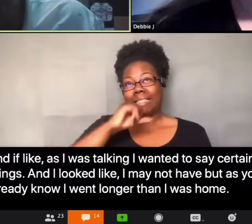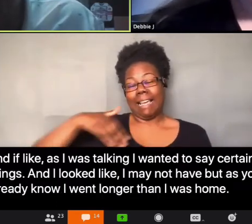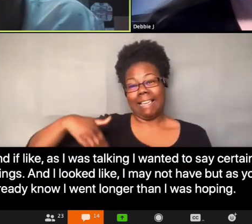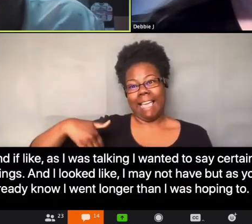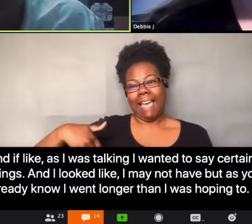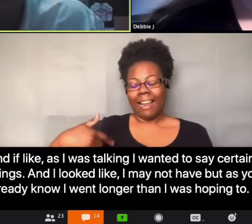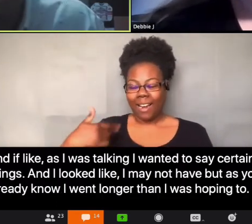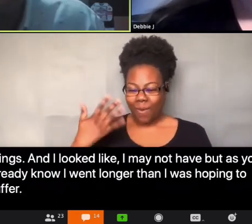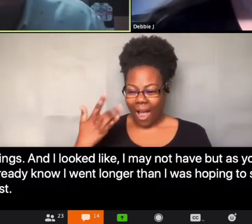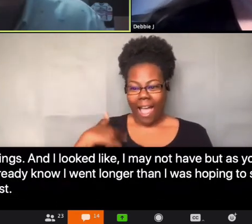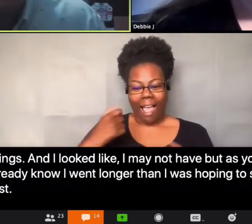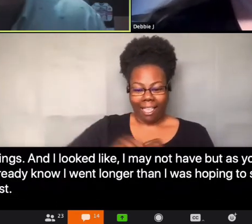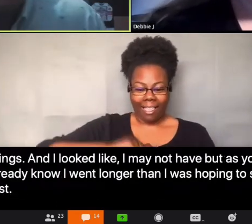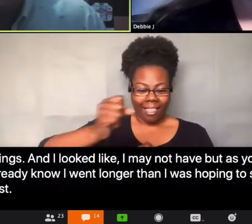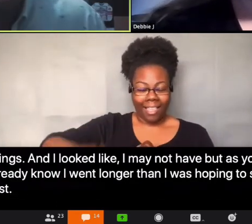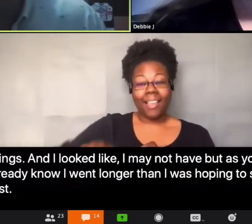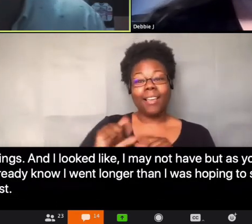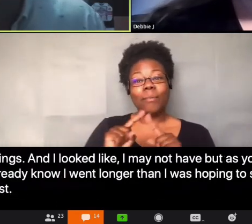hoping to. So first,